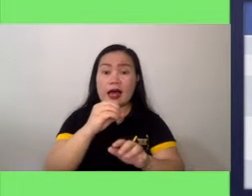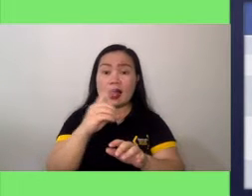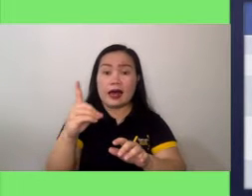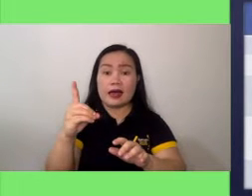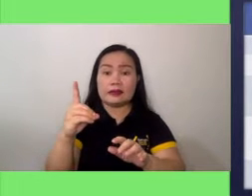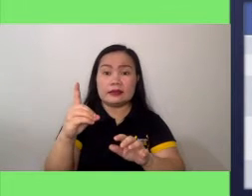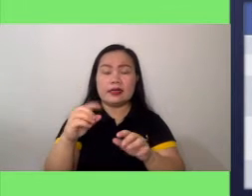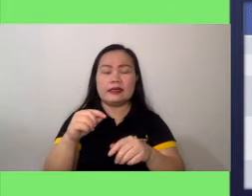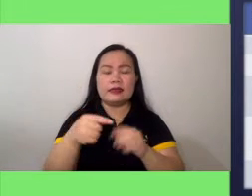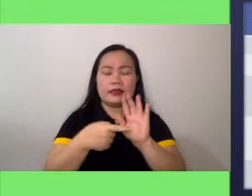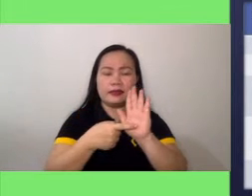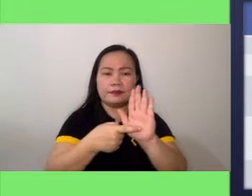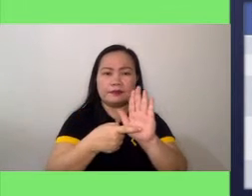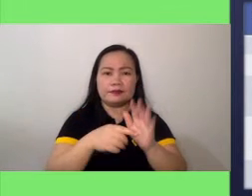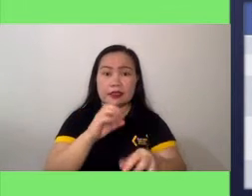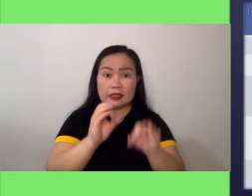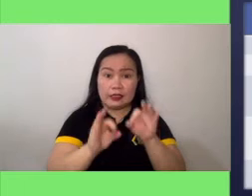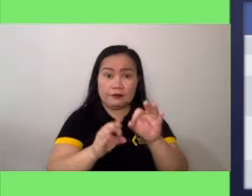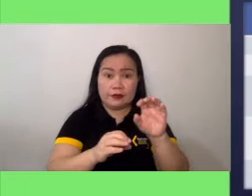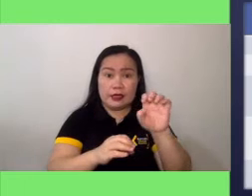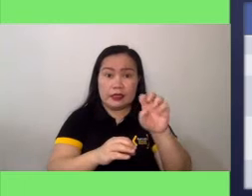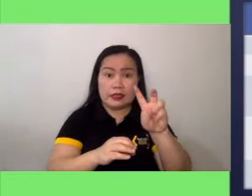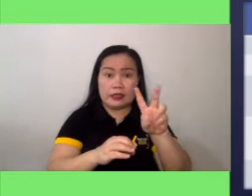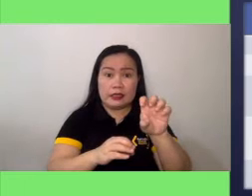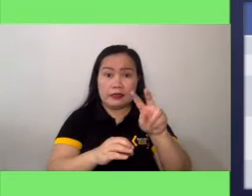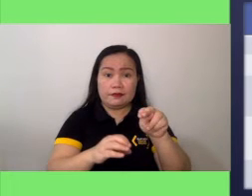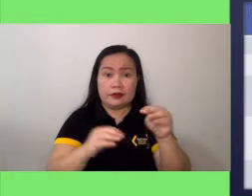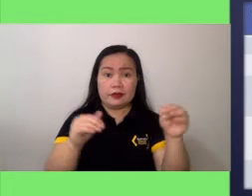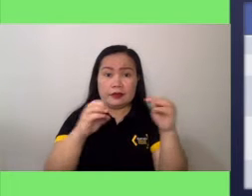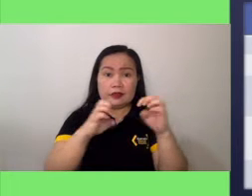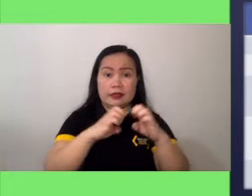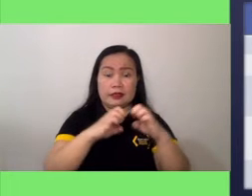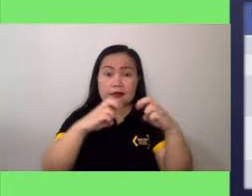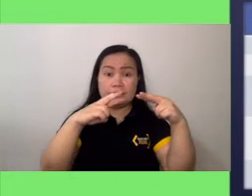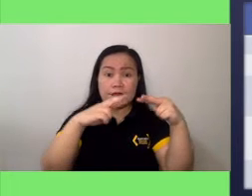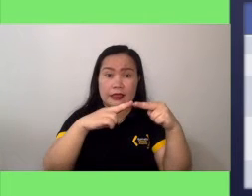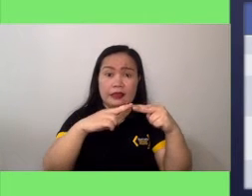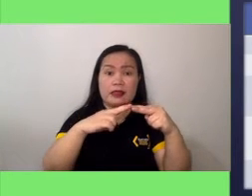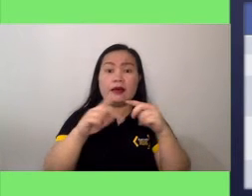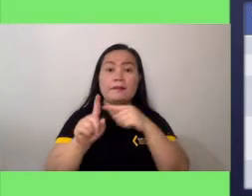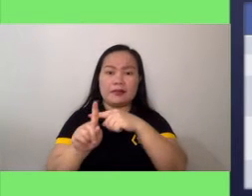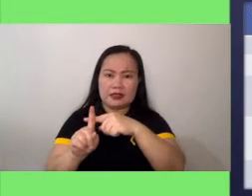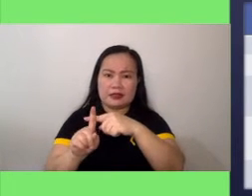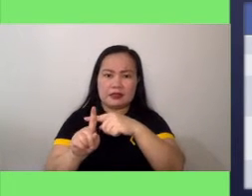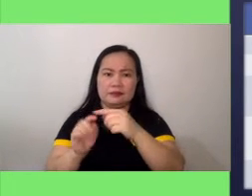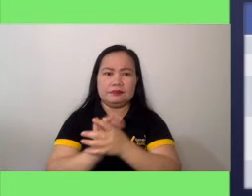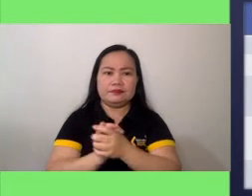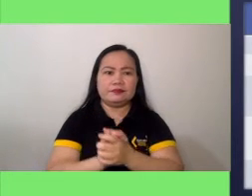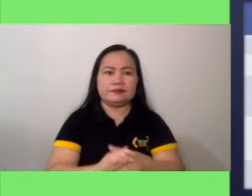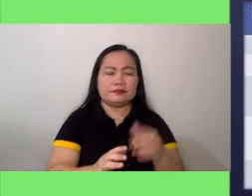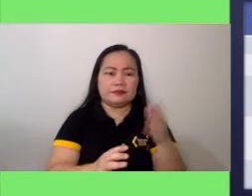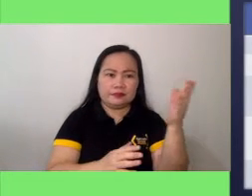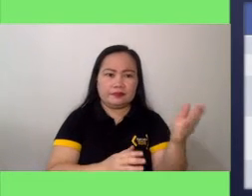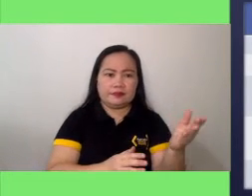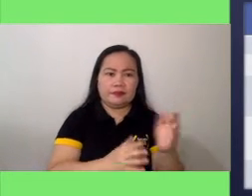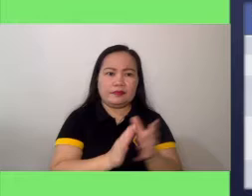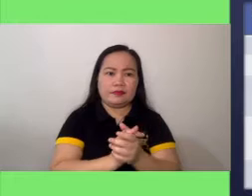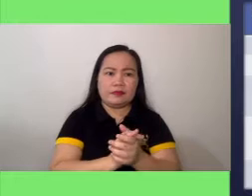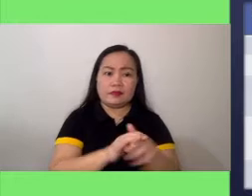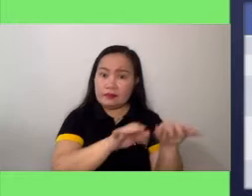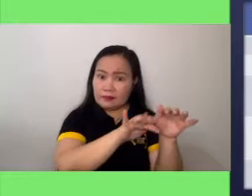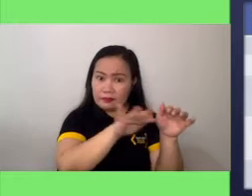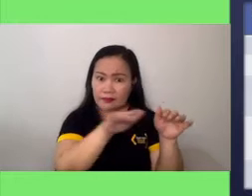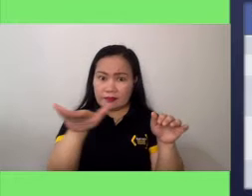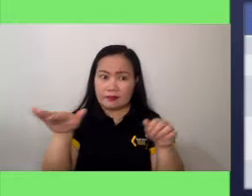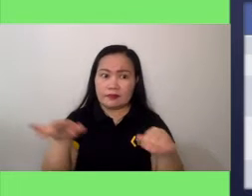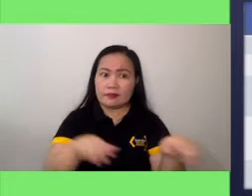sign. Bilangin nyo po yung negative sign. Next, so ibig sabihin nito in expanded notation, 3, 2, 4. So